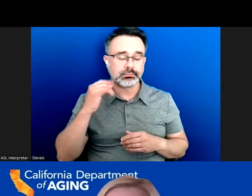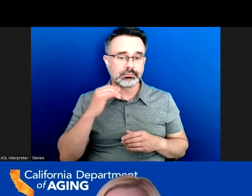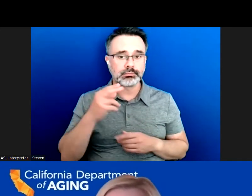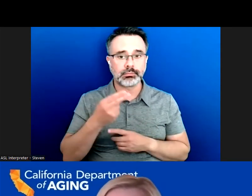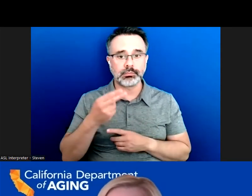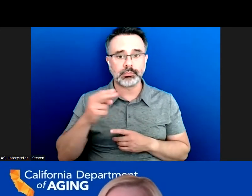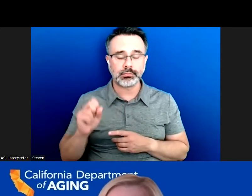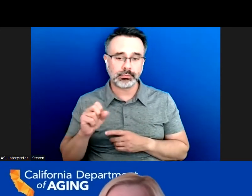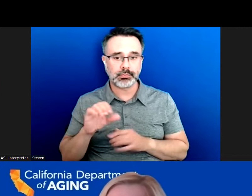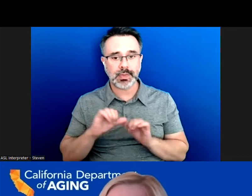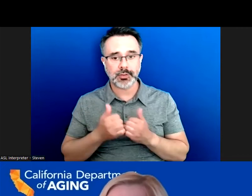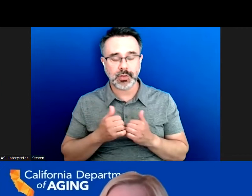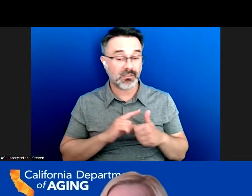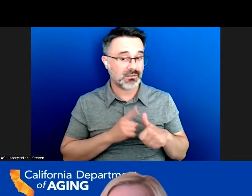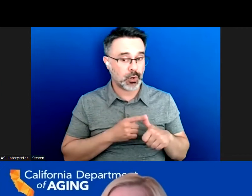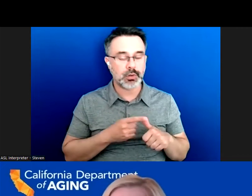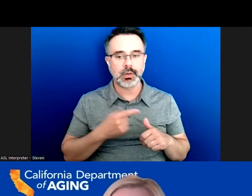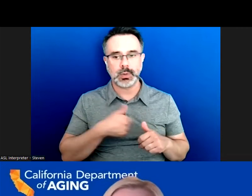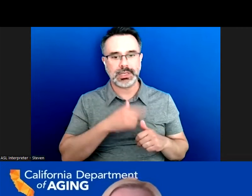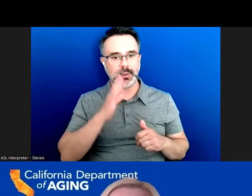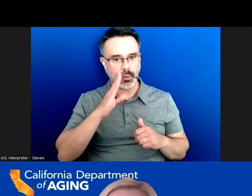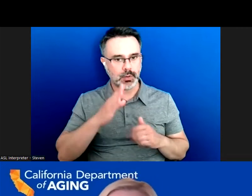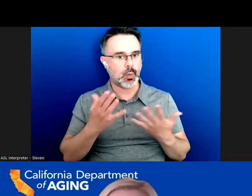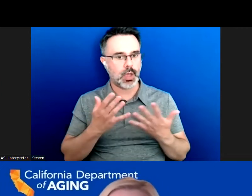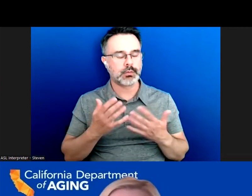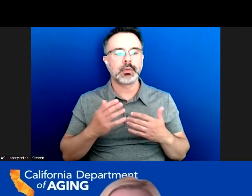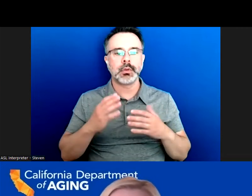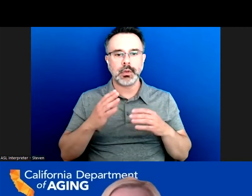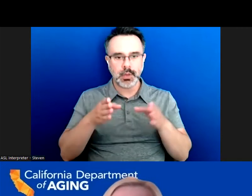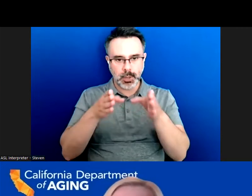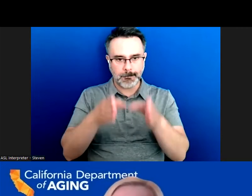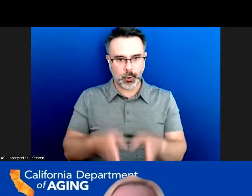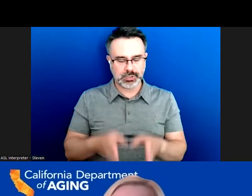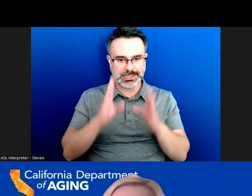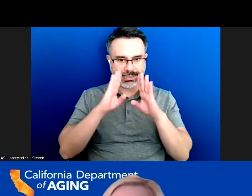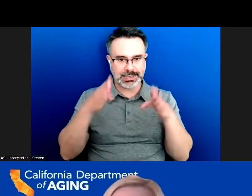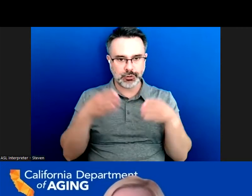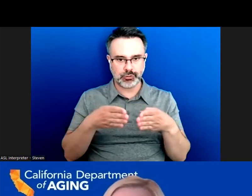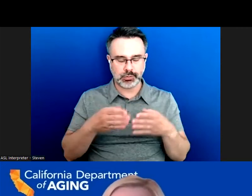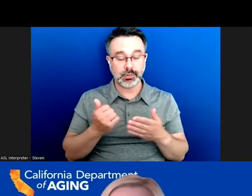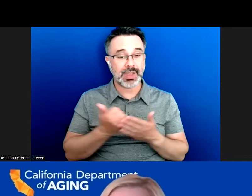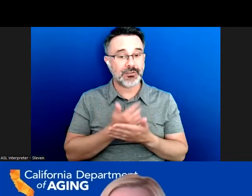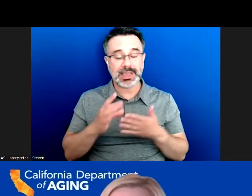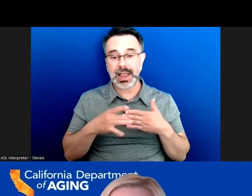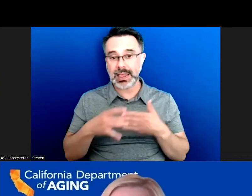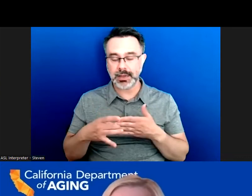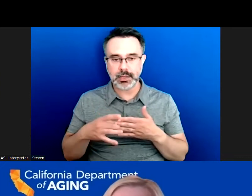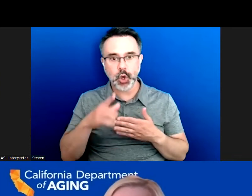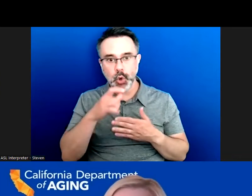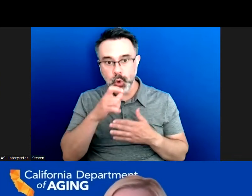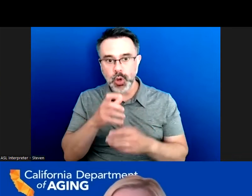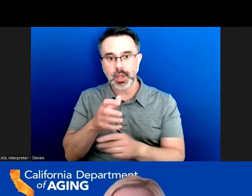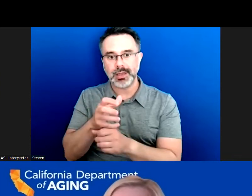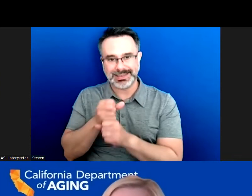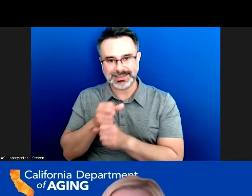and foremost is that we will be person-centered. Everything that we do will lead with who is the beneficiary of